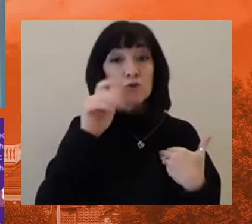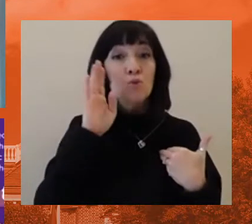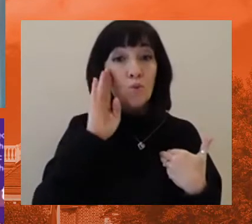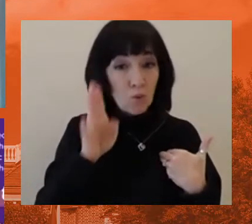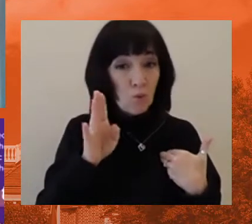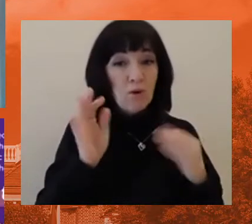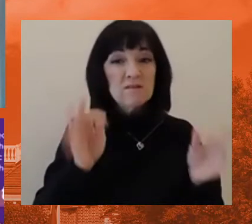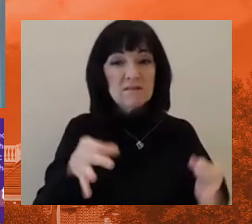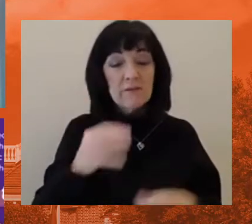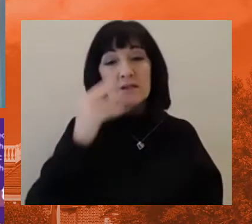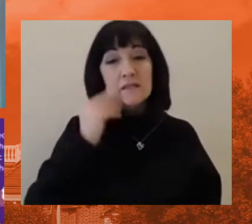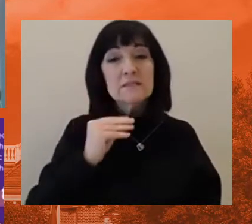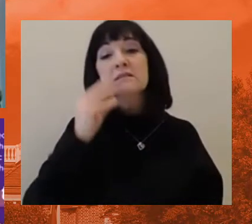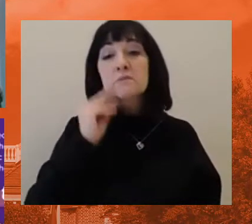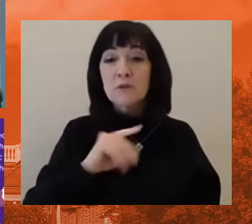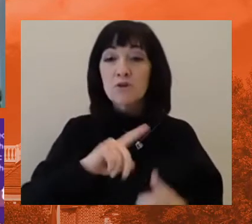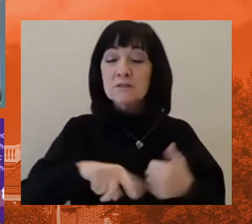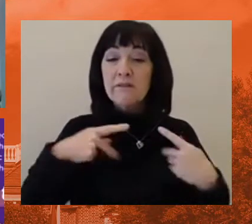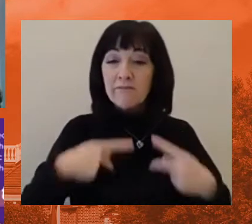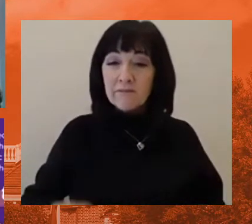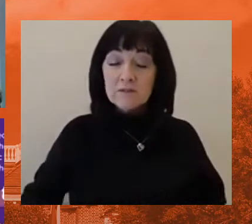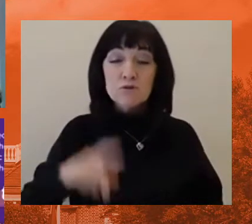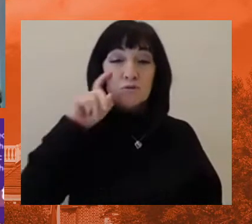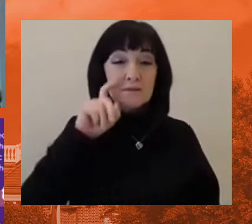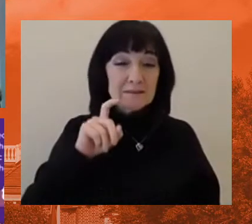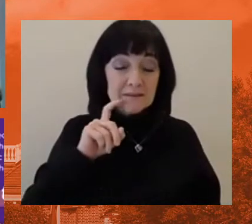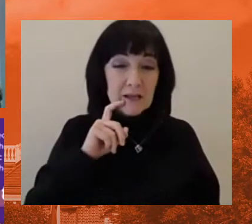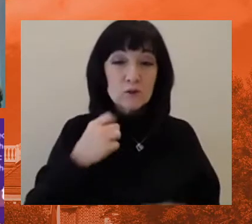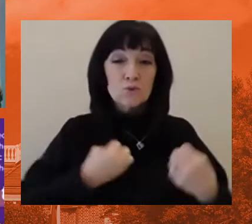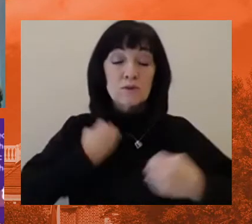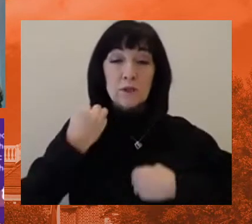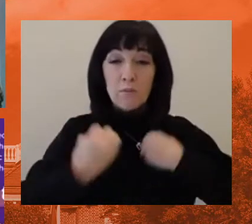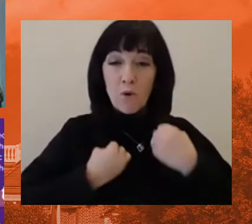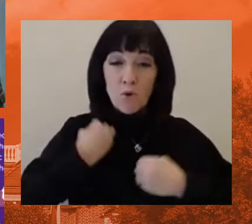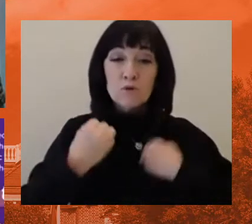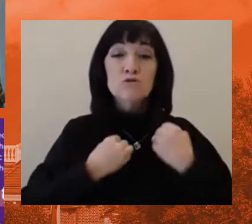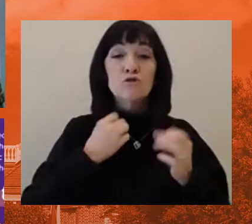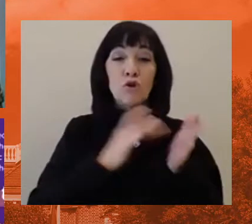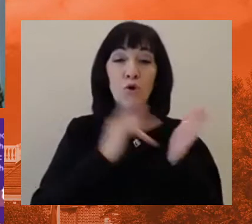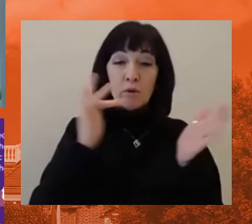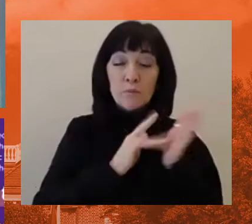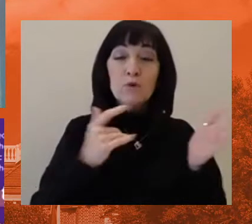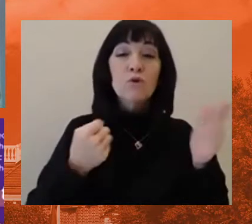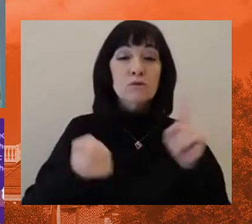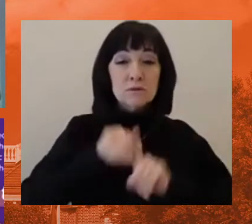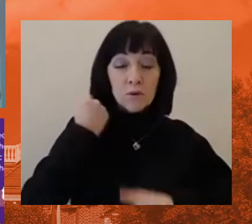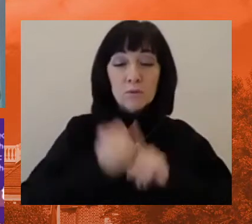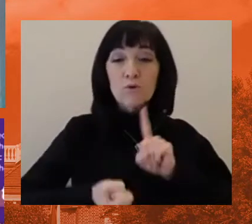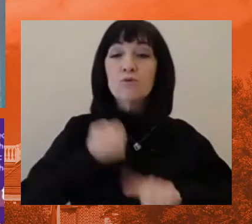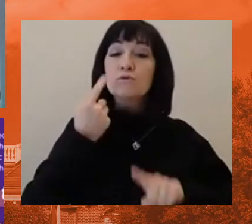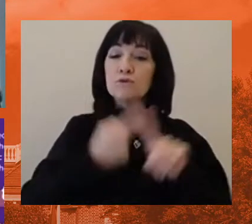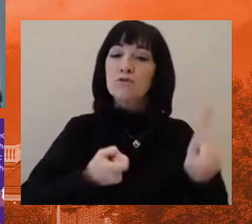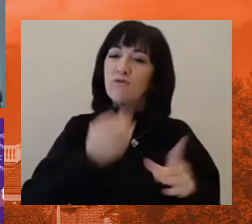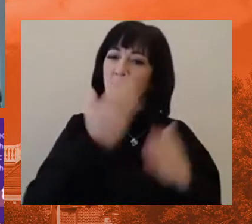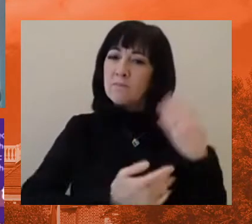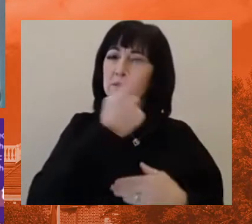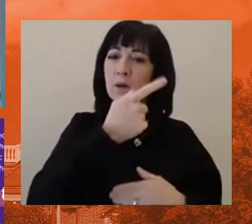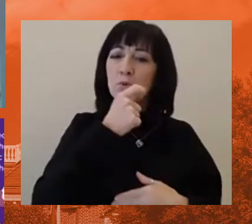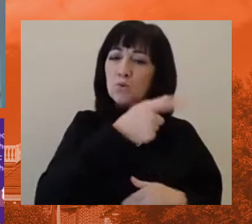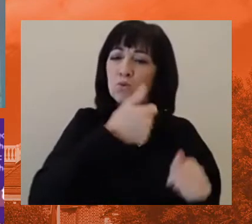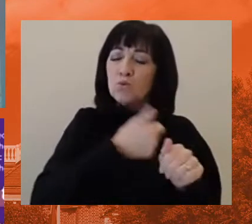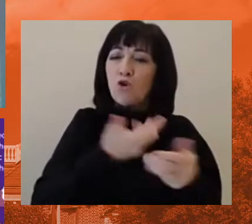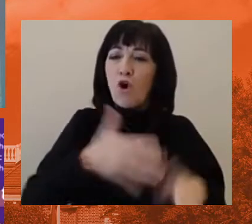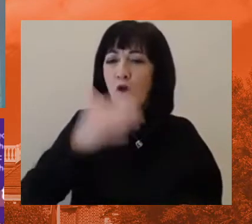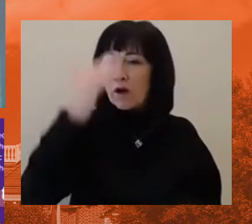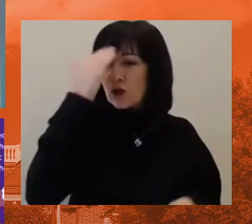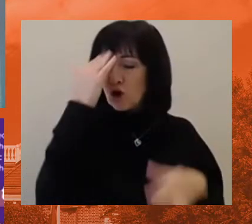at the hand of someone with whom they have a relationship. Dating, violence, and sexual assault disproportionately affect teens